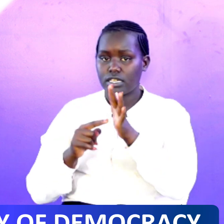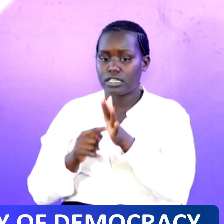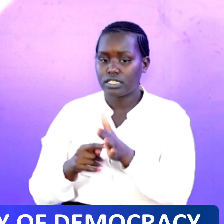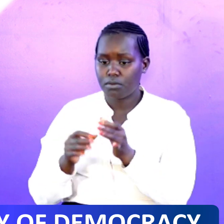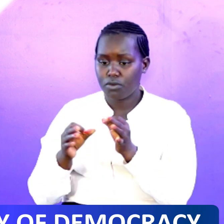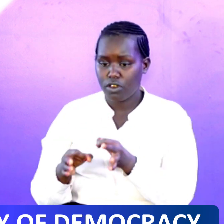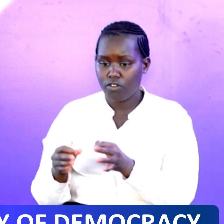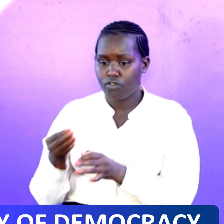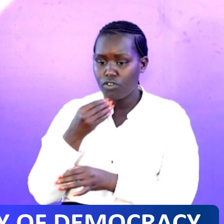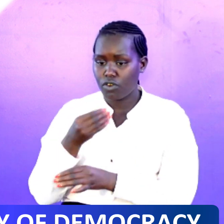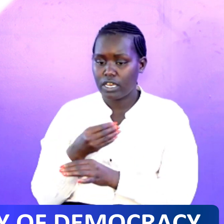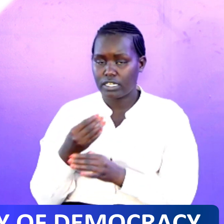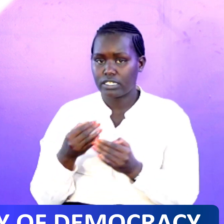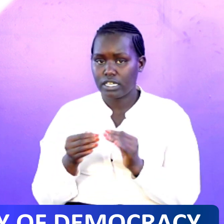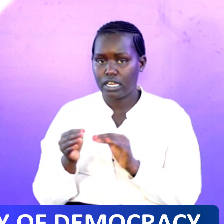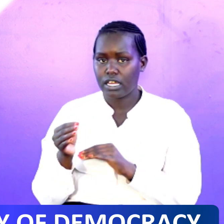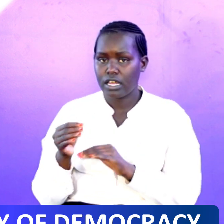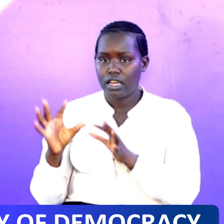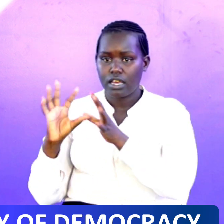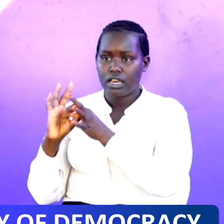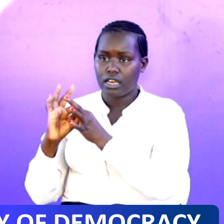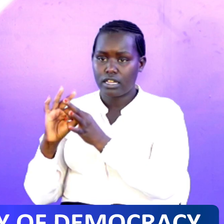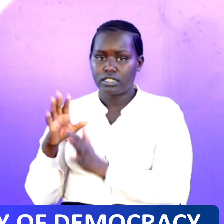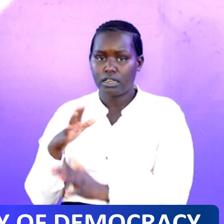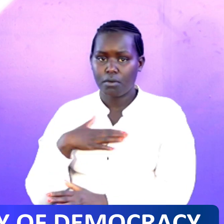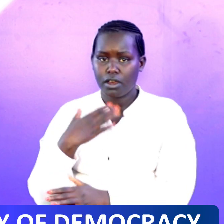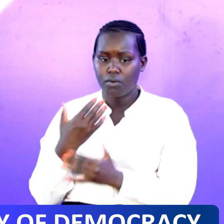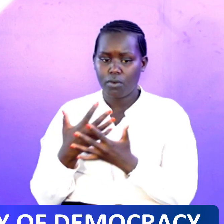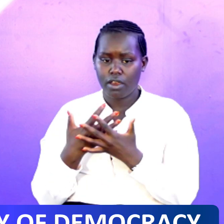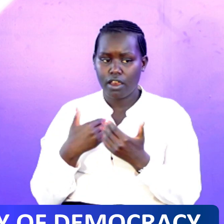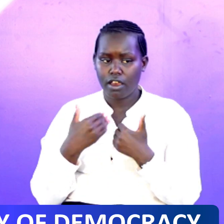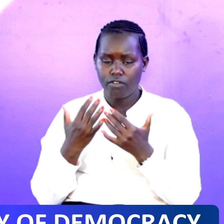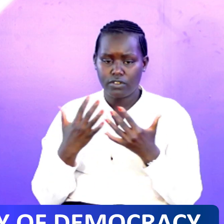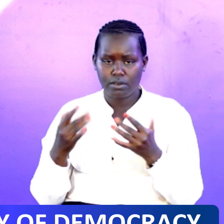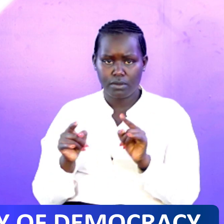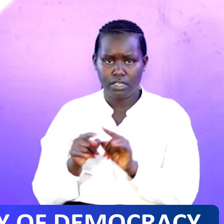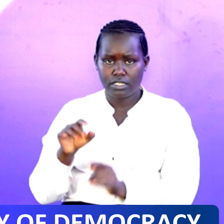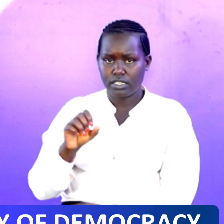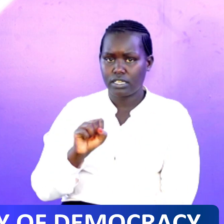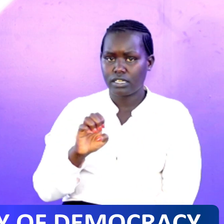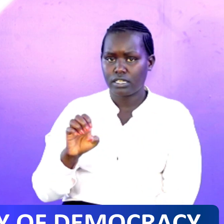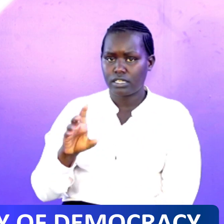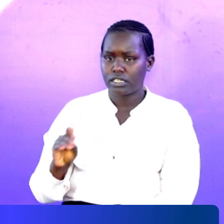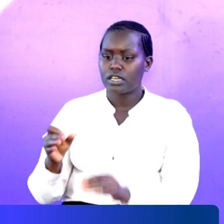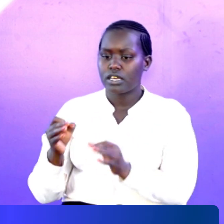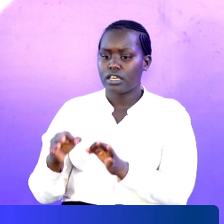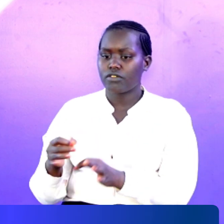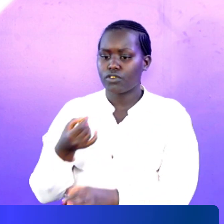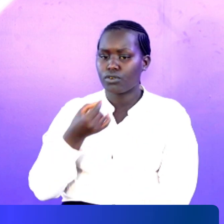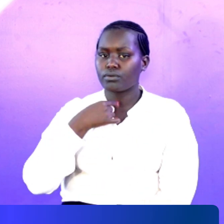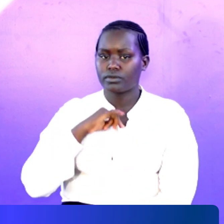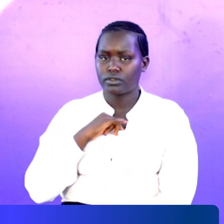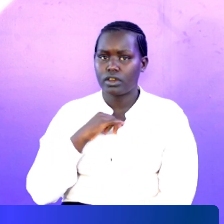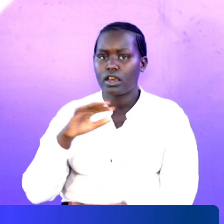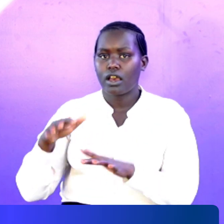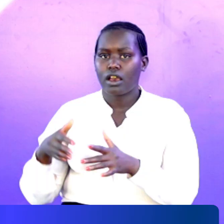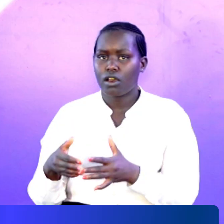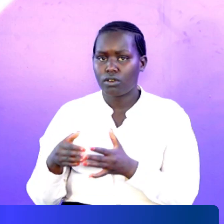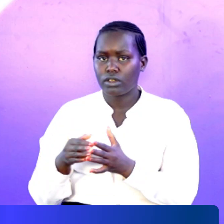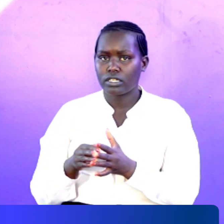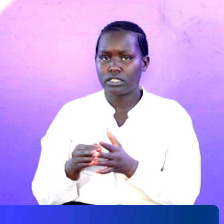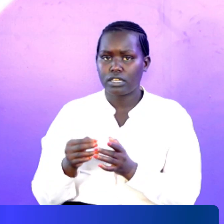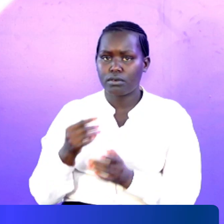in my culture, there's this thing called ombul. There's something like a seed. Yeah. They said if you swallow it, the way it comes from your mouth, it